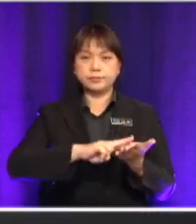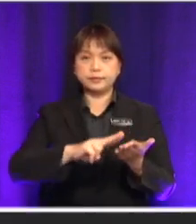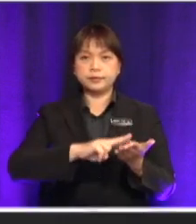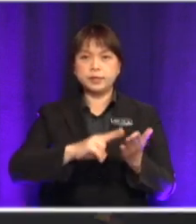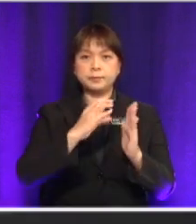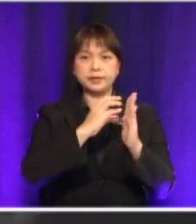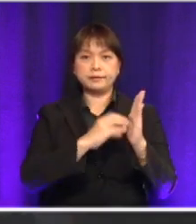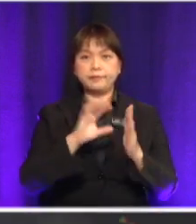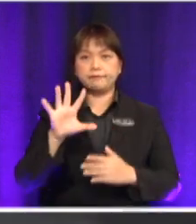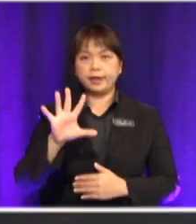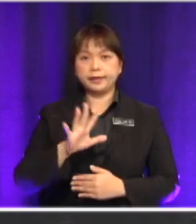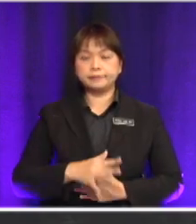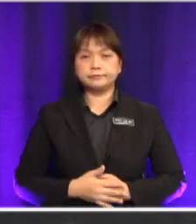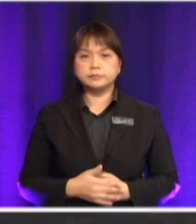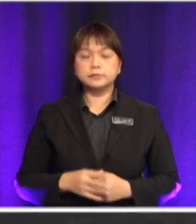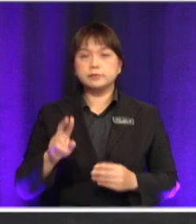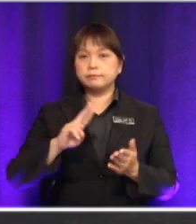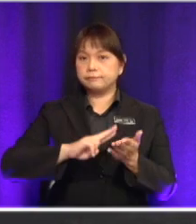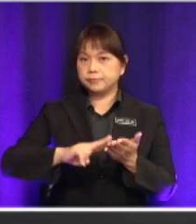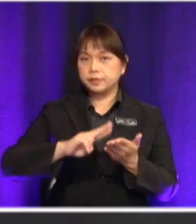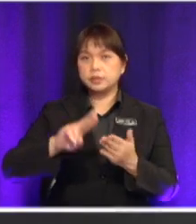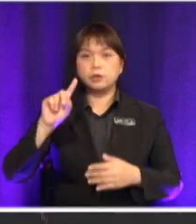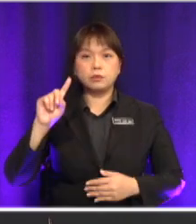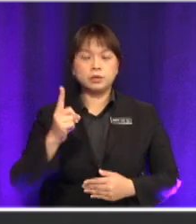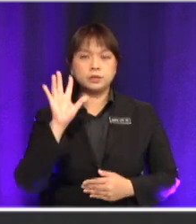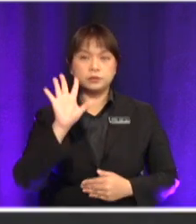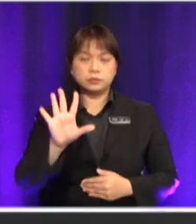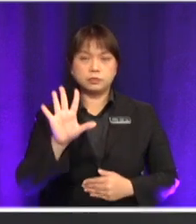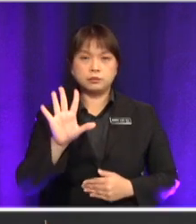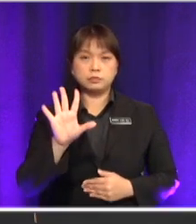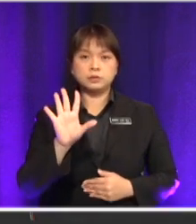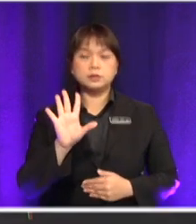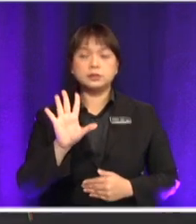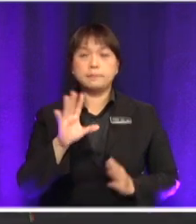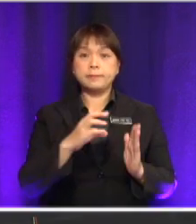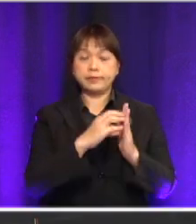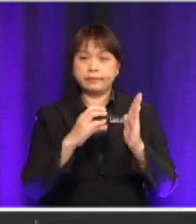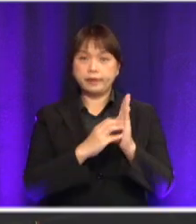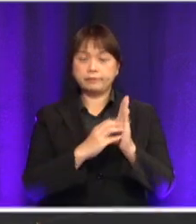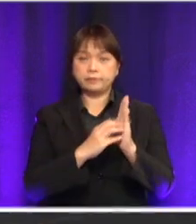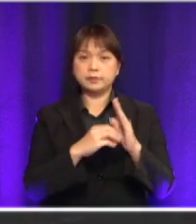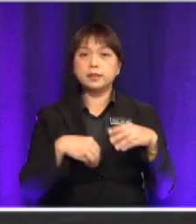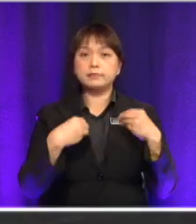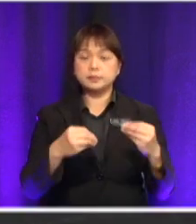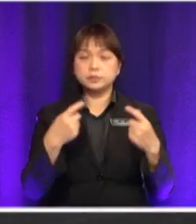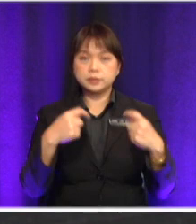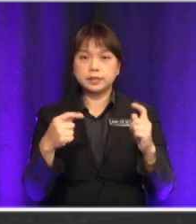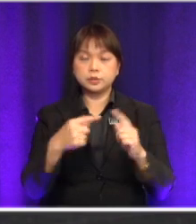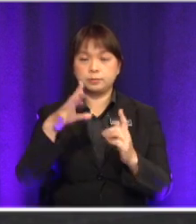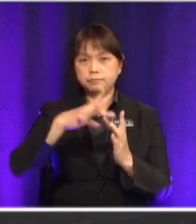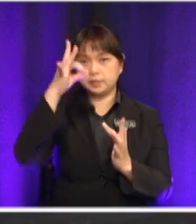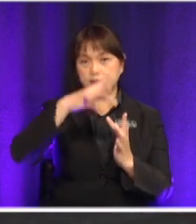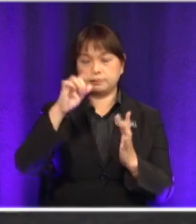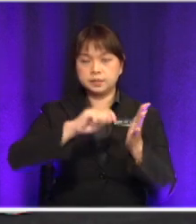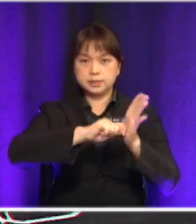5. Read only your assigned paragraphs and try to pick up keywords in